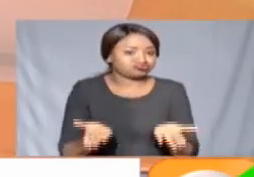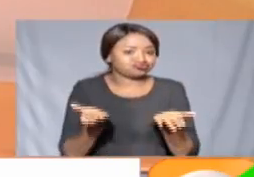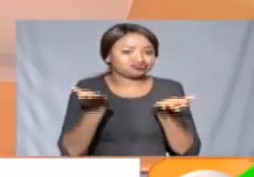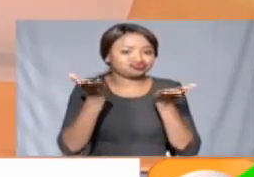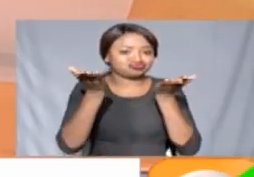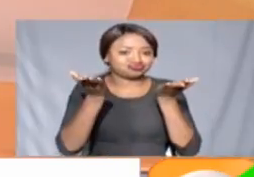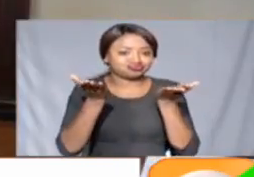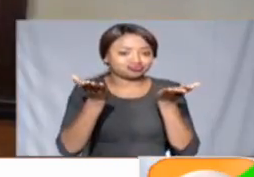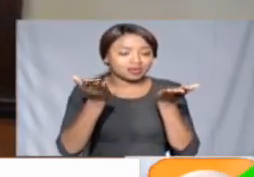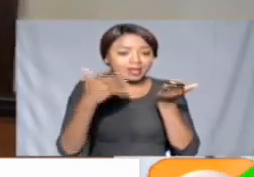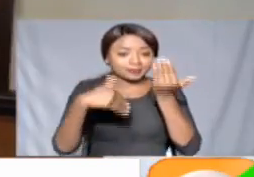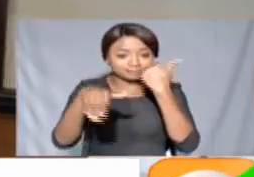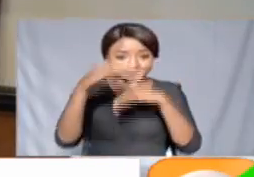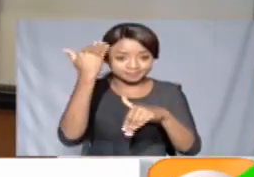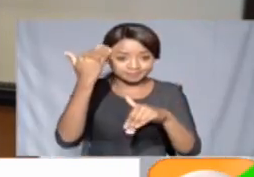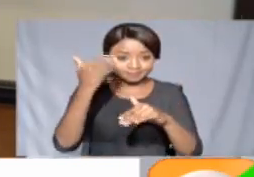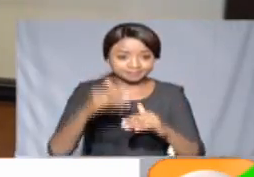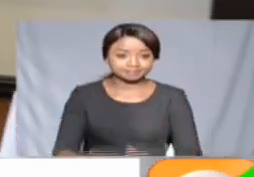nchini.